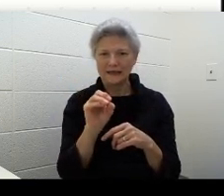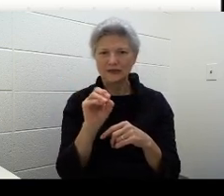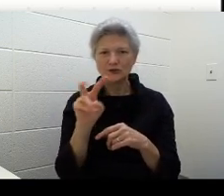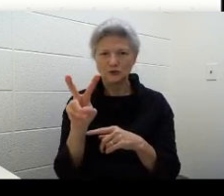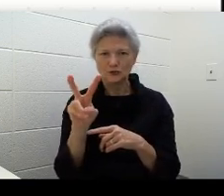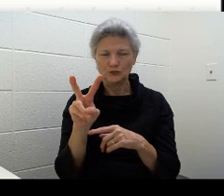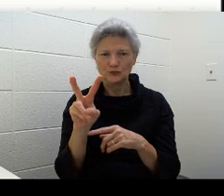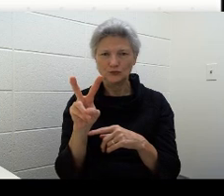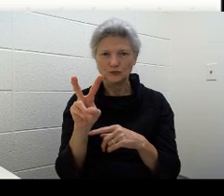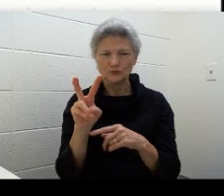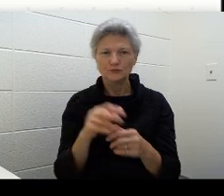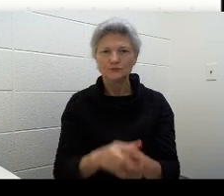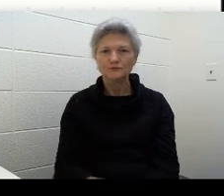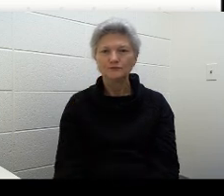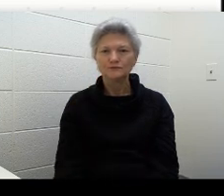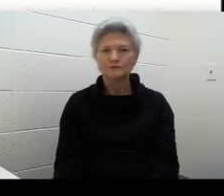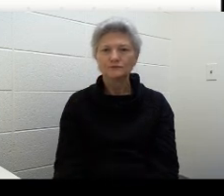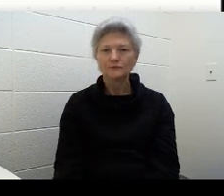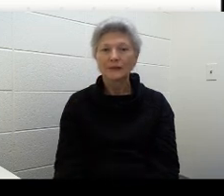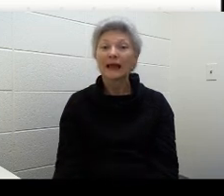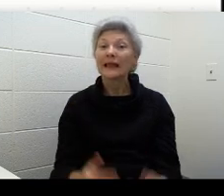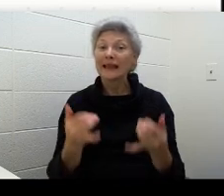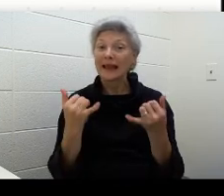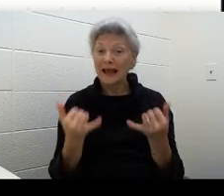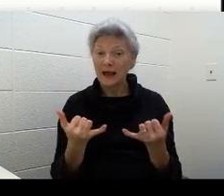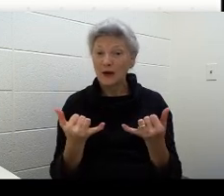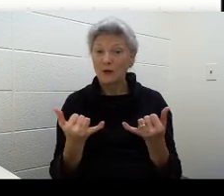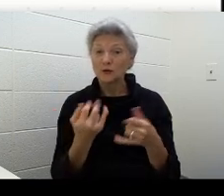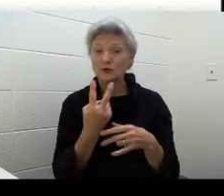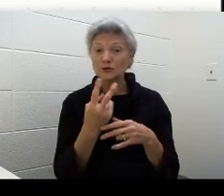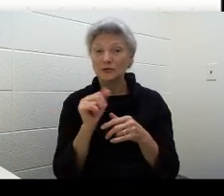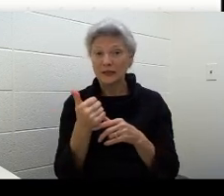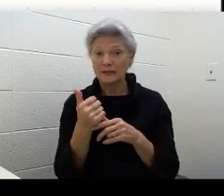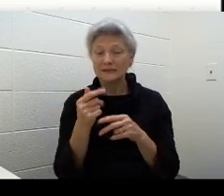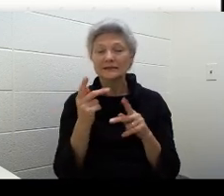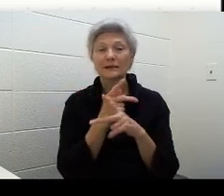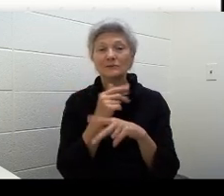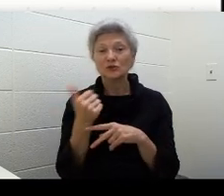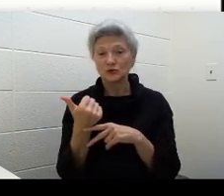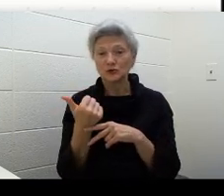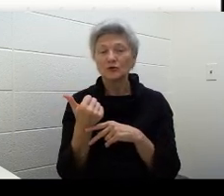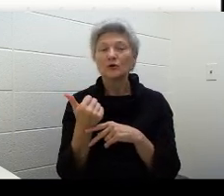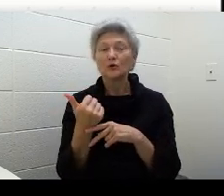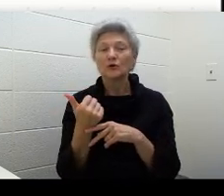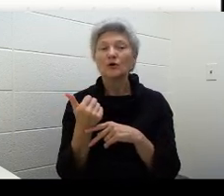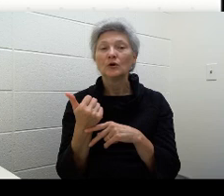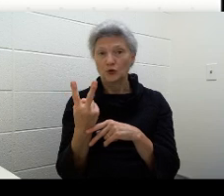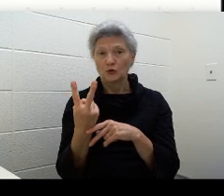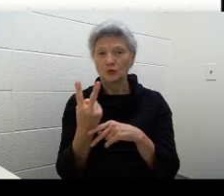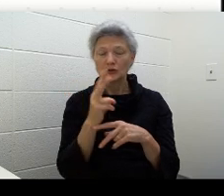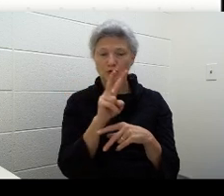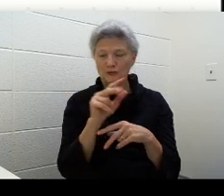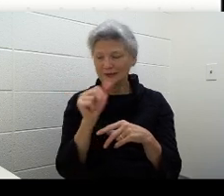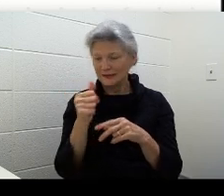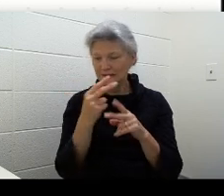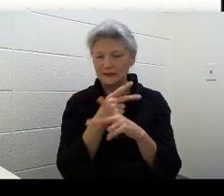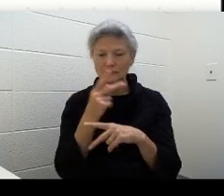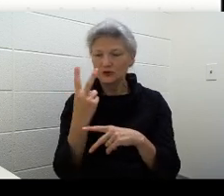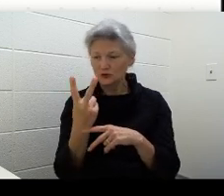192. Now I'm going to do 2 tens times 2, right? 20 times 2, which is 40.